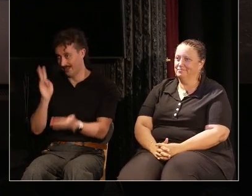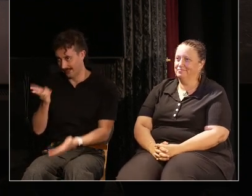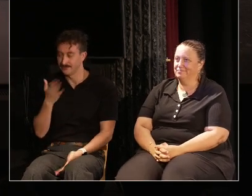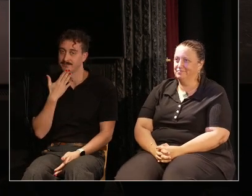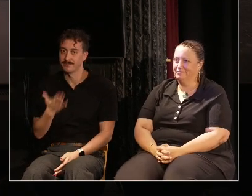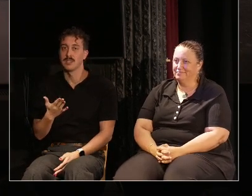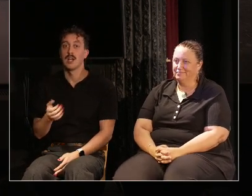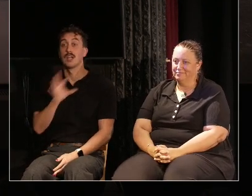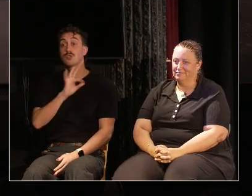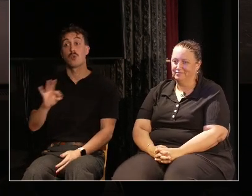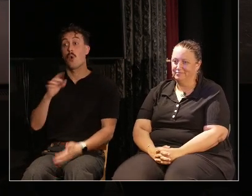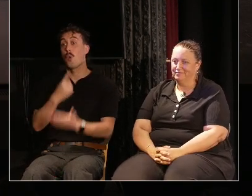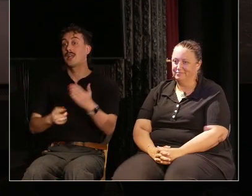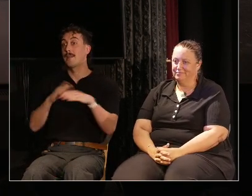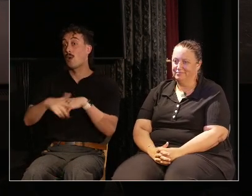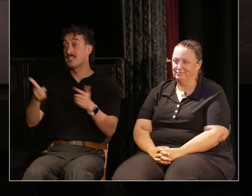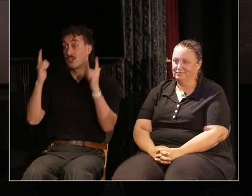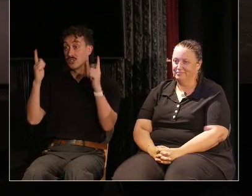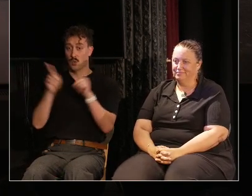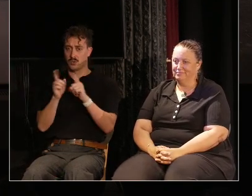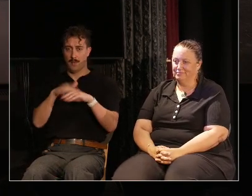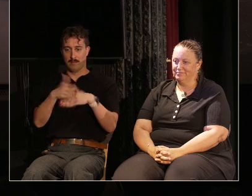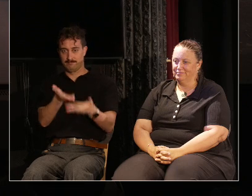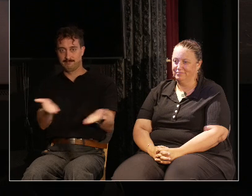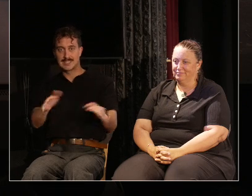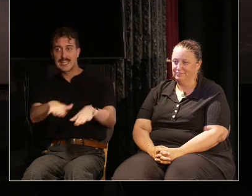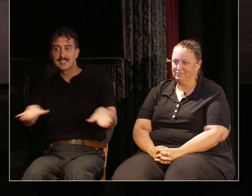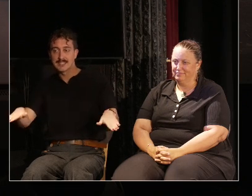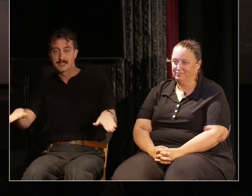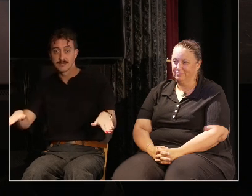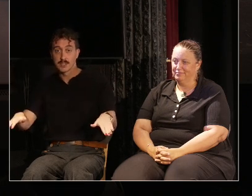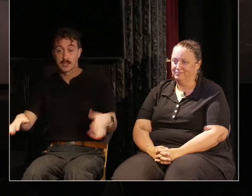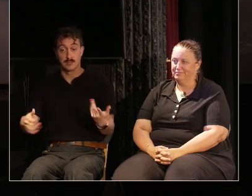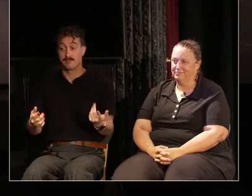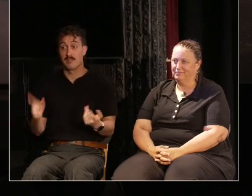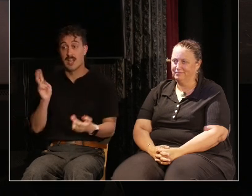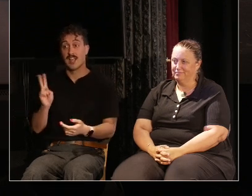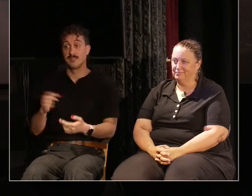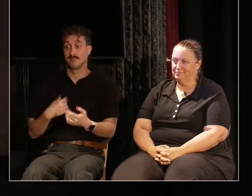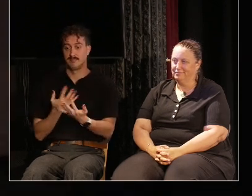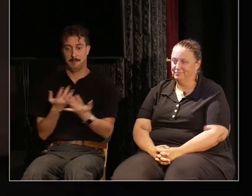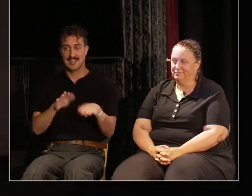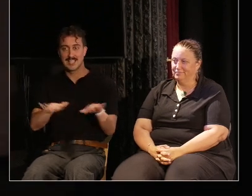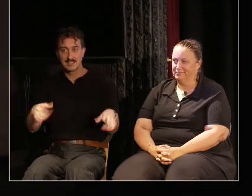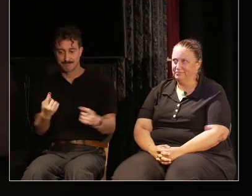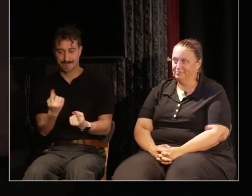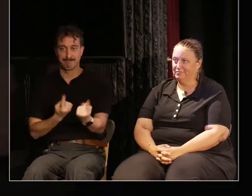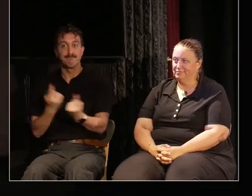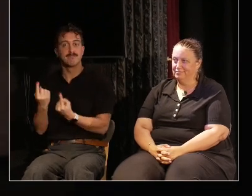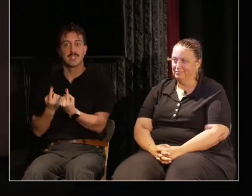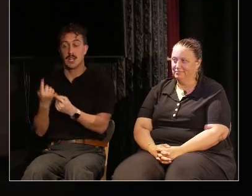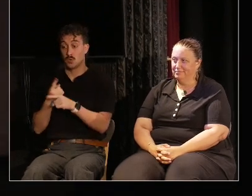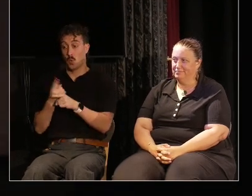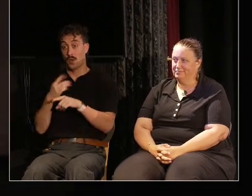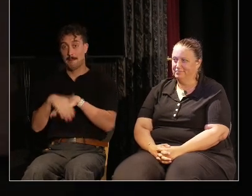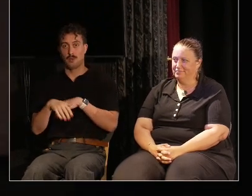not just about teachers, I also know that it's about kids. And again, I've had kids come and talk to me about their experience. A trans kid came and talked